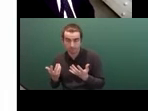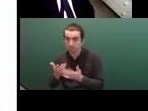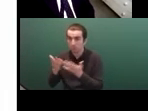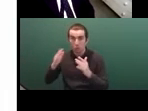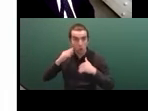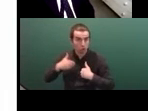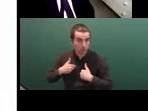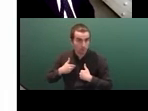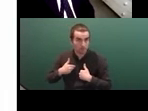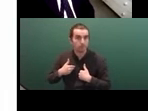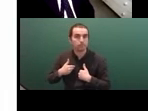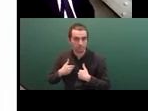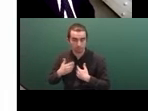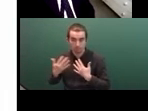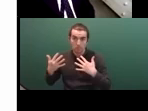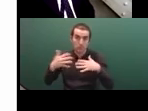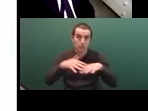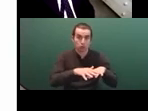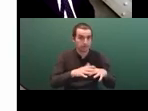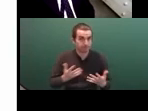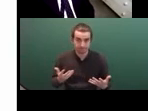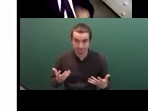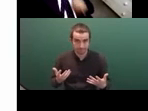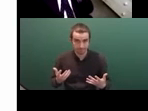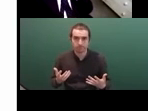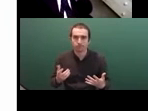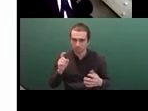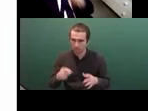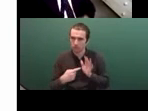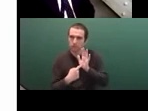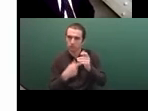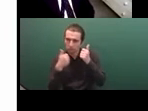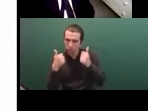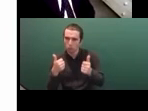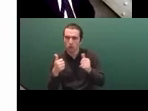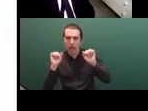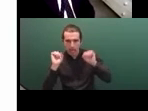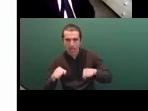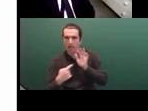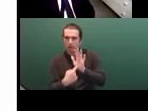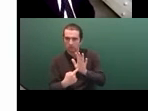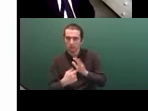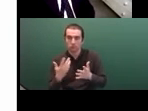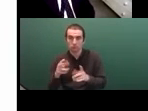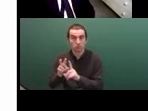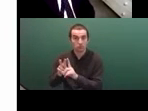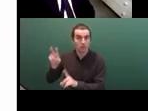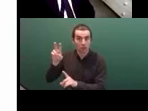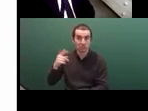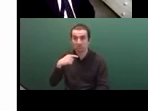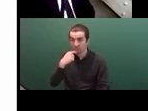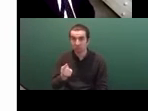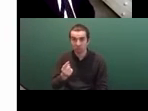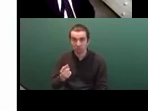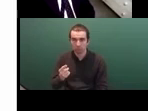such, which is registered as a non-profit organization. These schools are